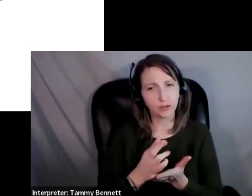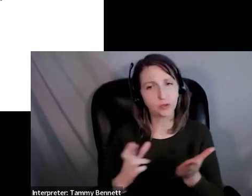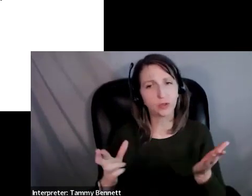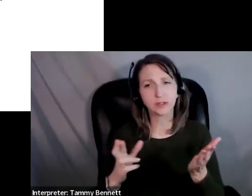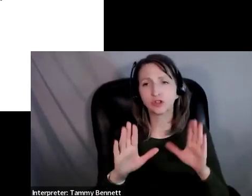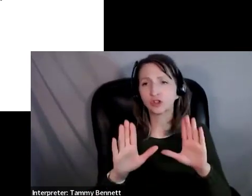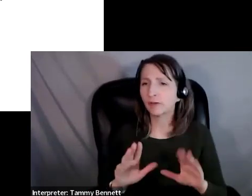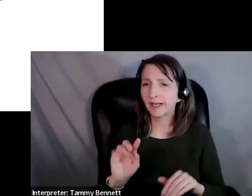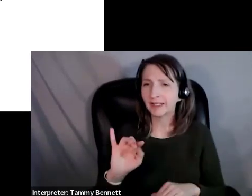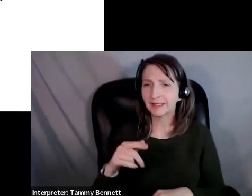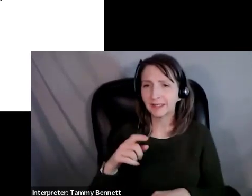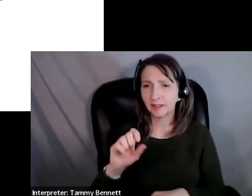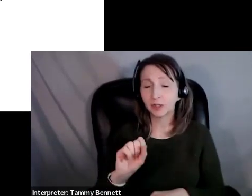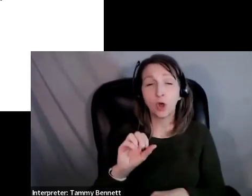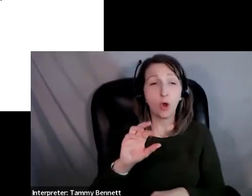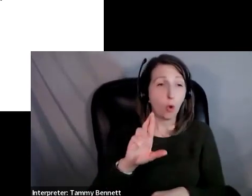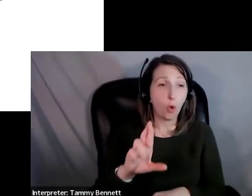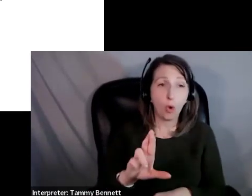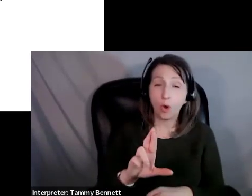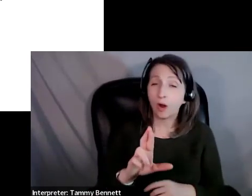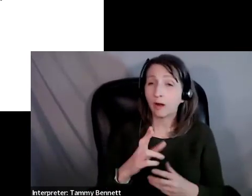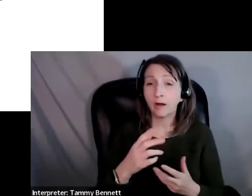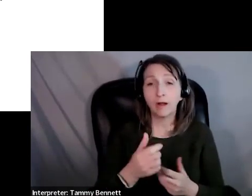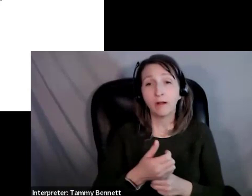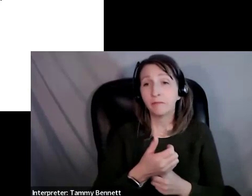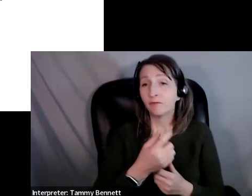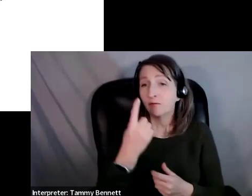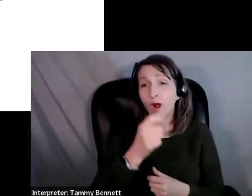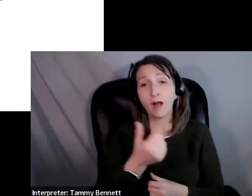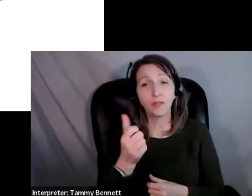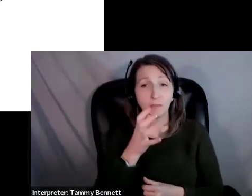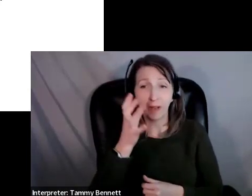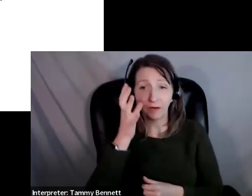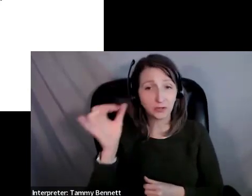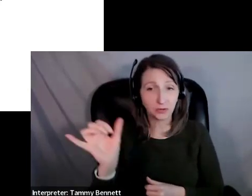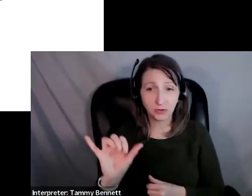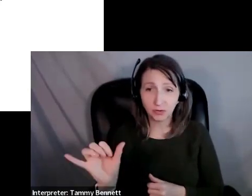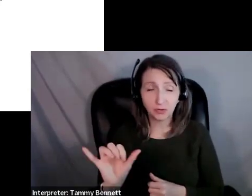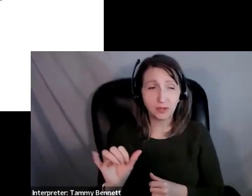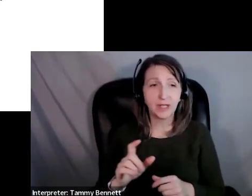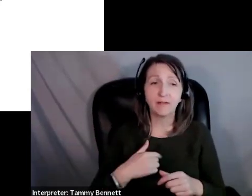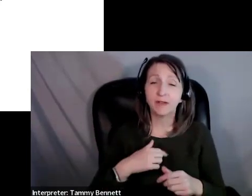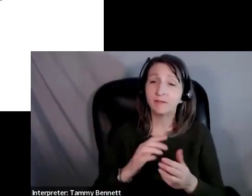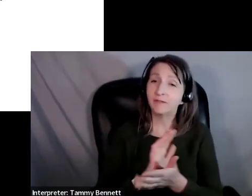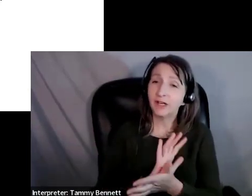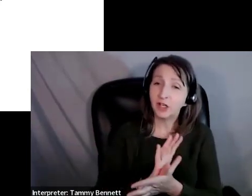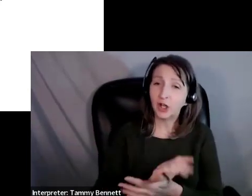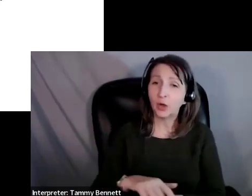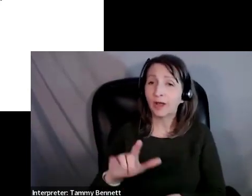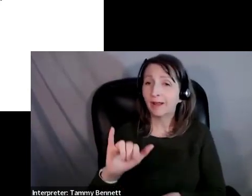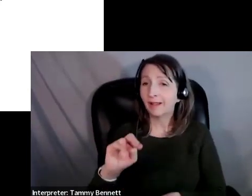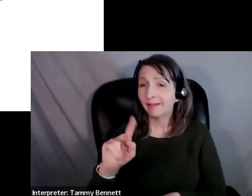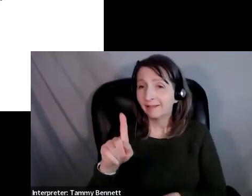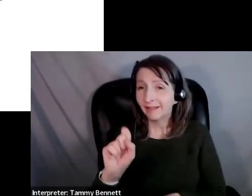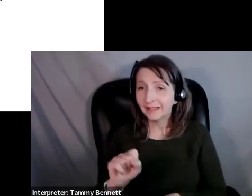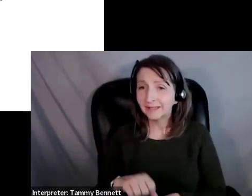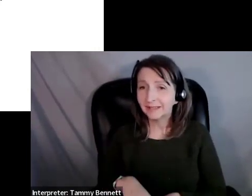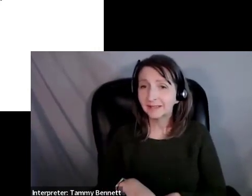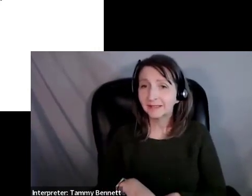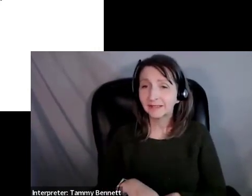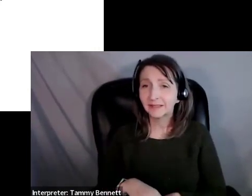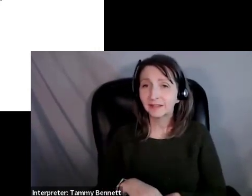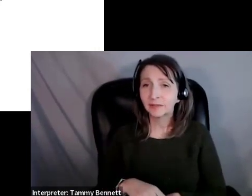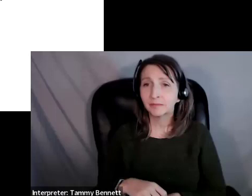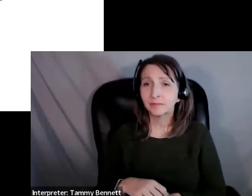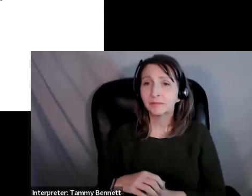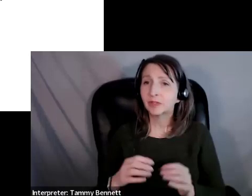um, that really go into depth with videos and links, um, as to different activities and the activities that I showed before, um, just more